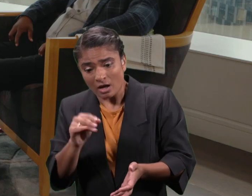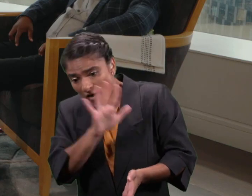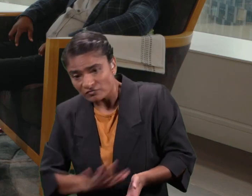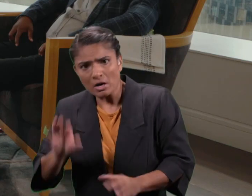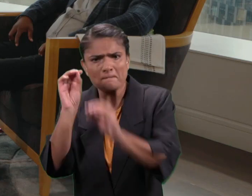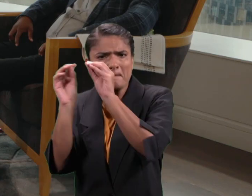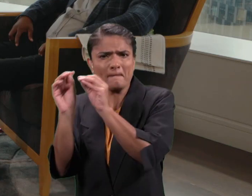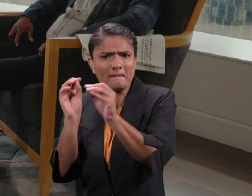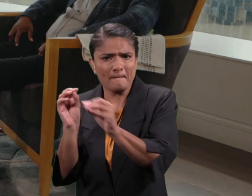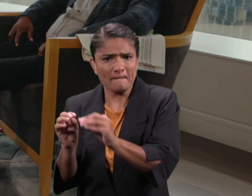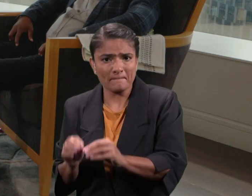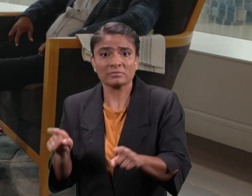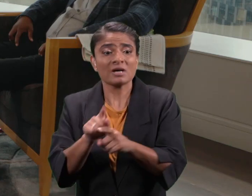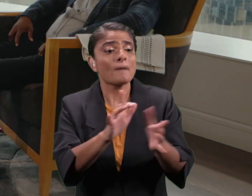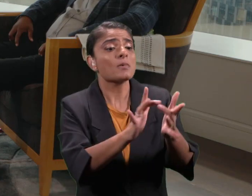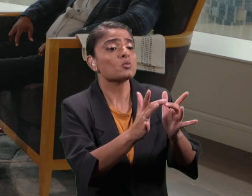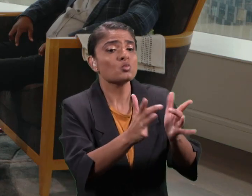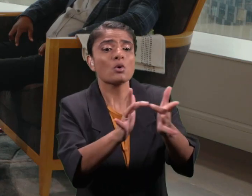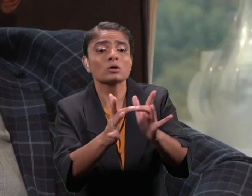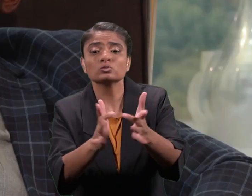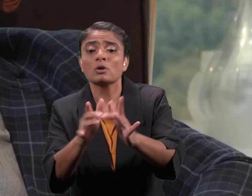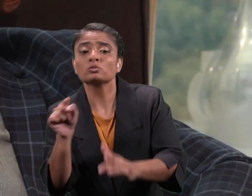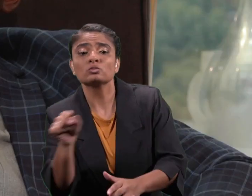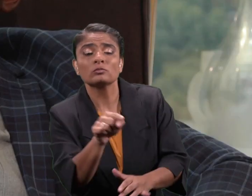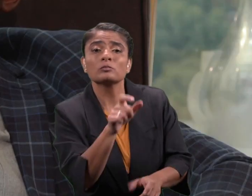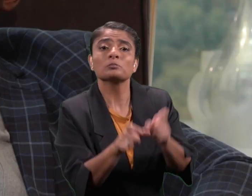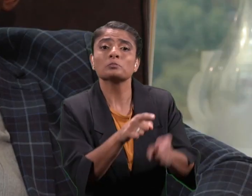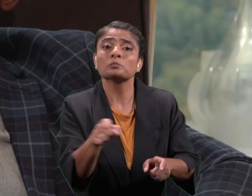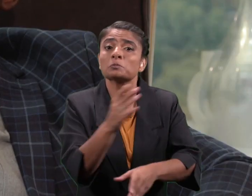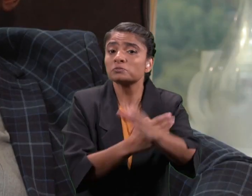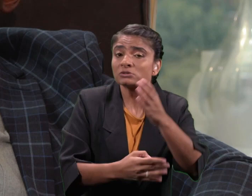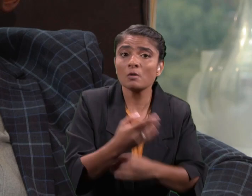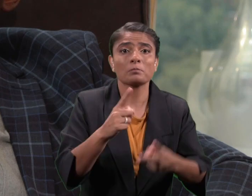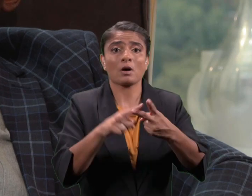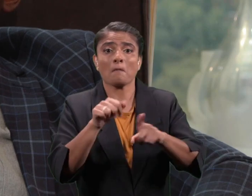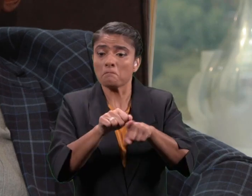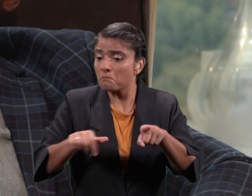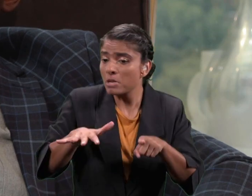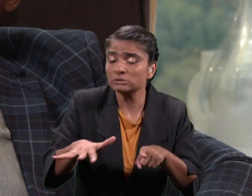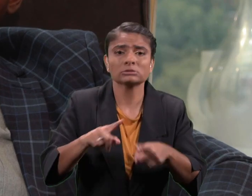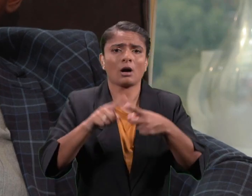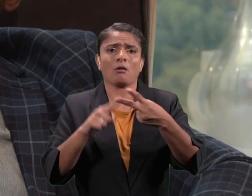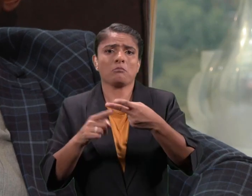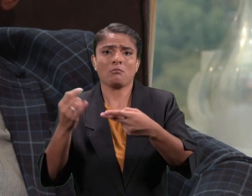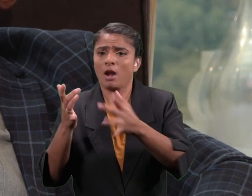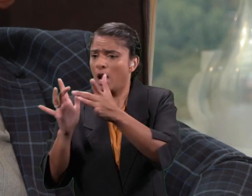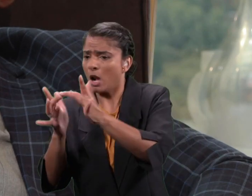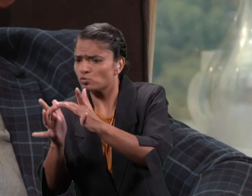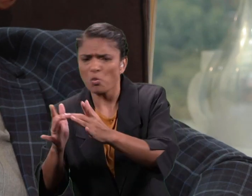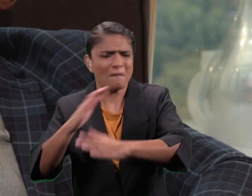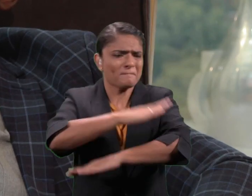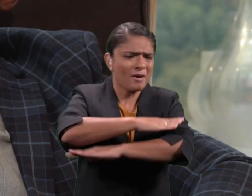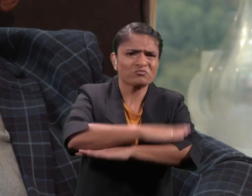countrywide, and we also have a network of disabled people through our